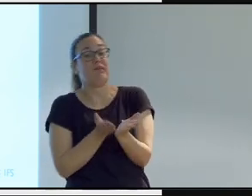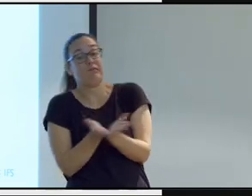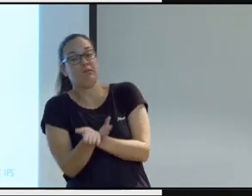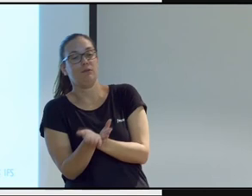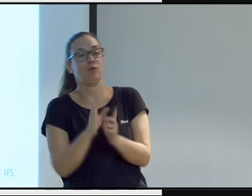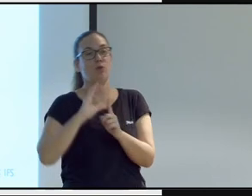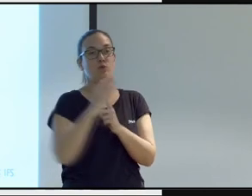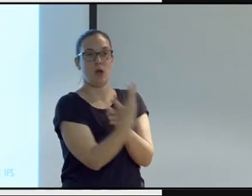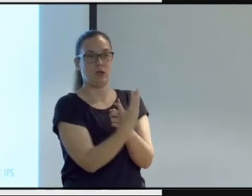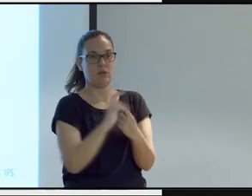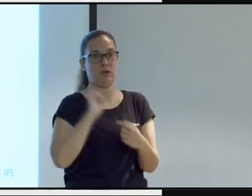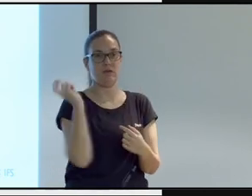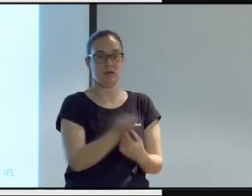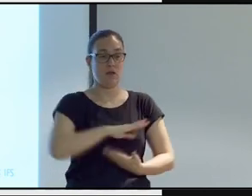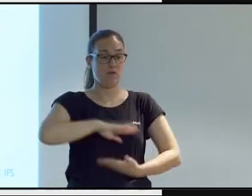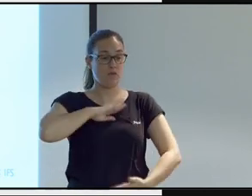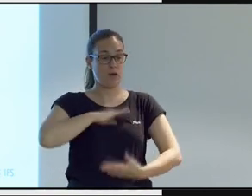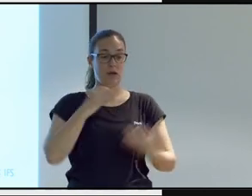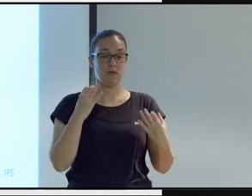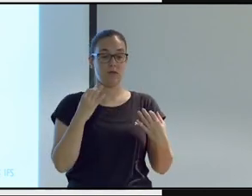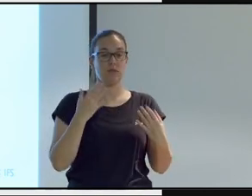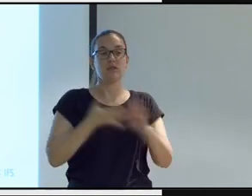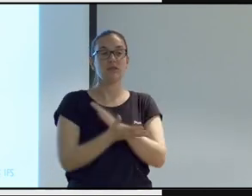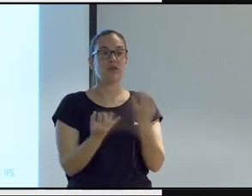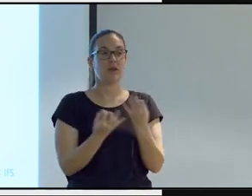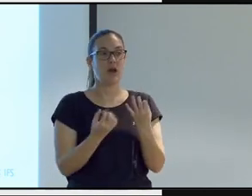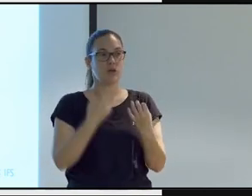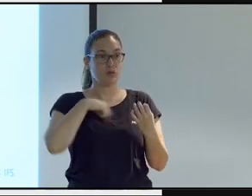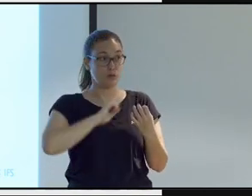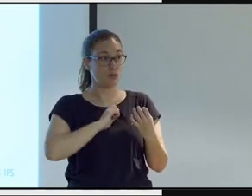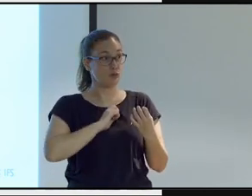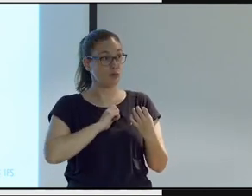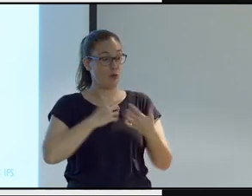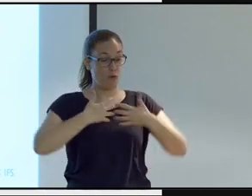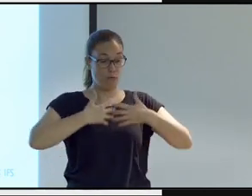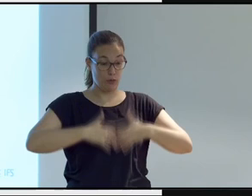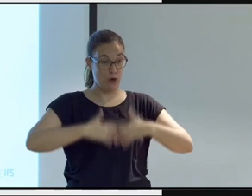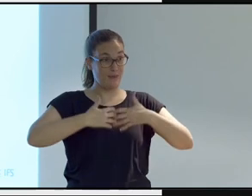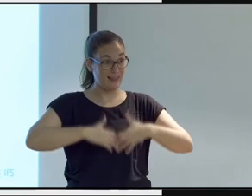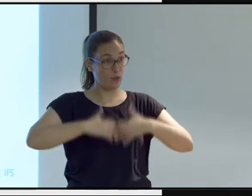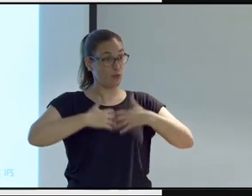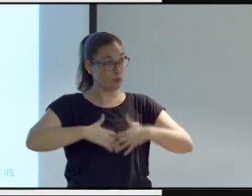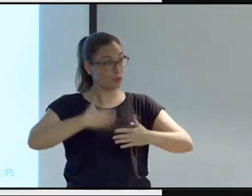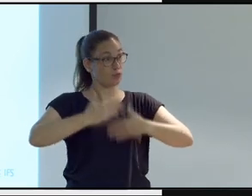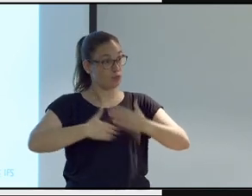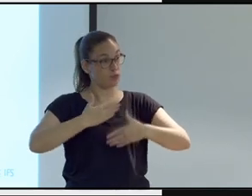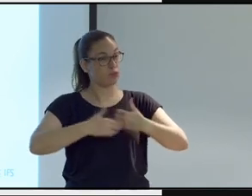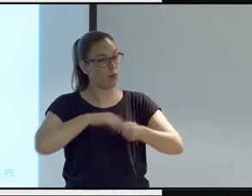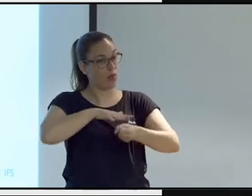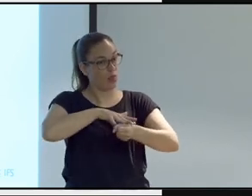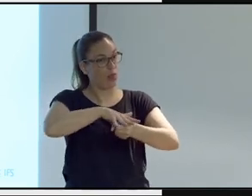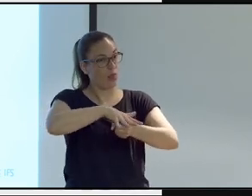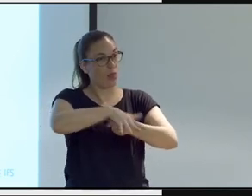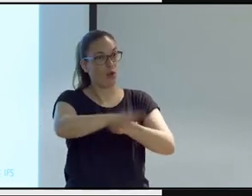cultural dimension of functional diversity, which is linked to what we've just been talking about, how we ourselves create